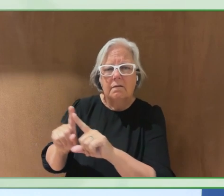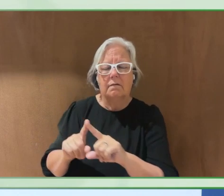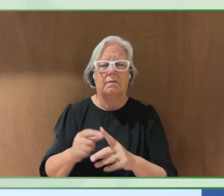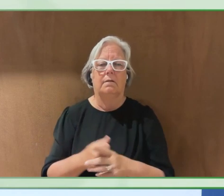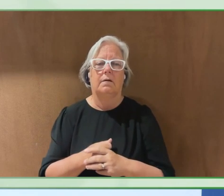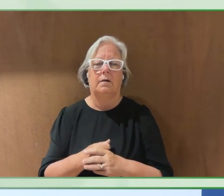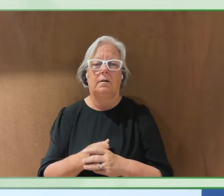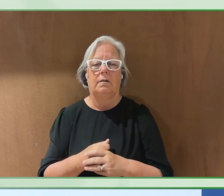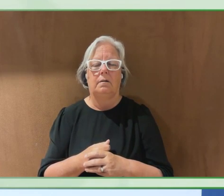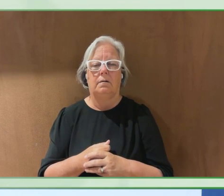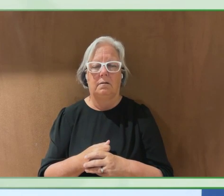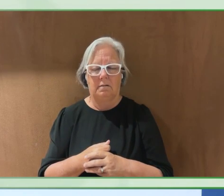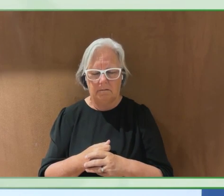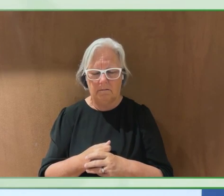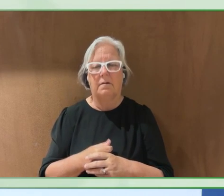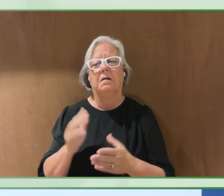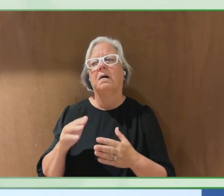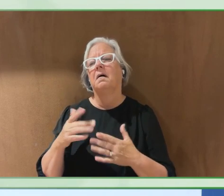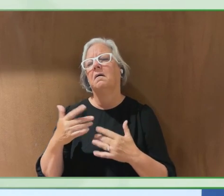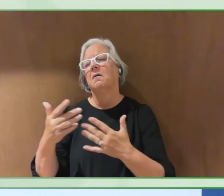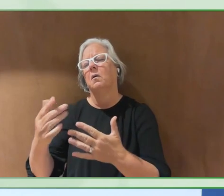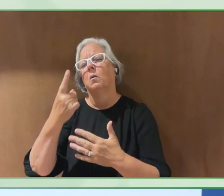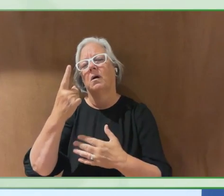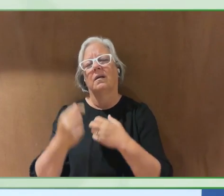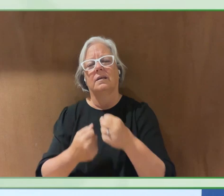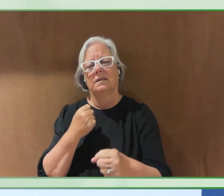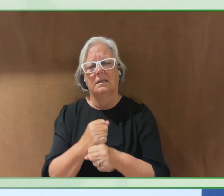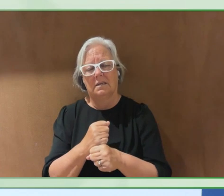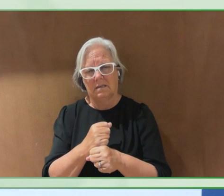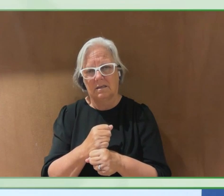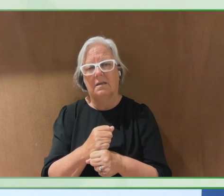And finally, after such a year, you can say of making some extra money.